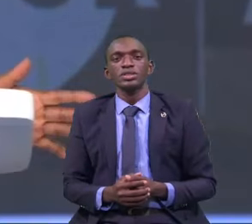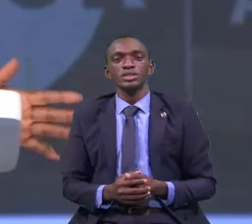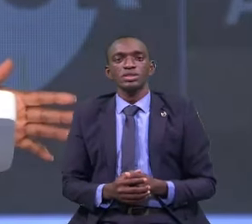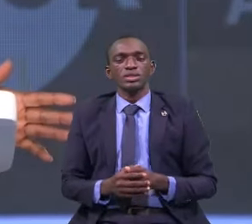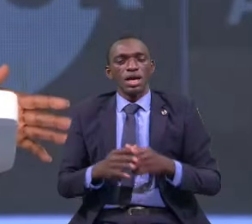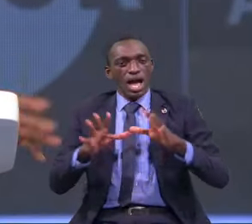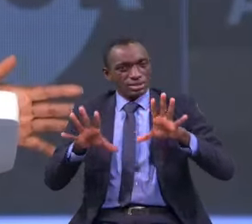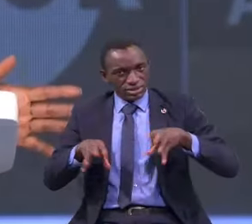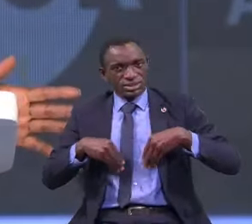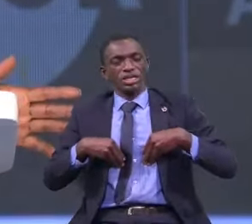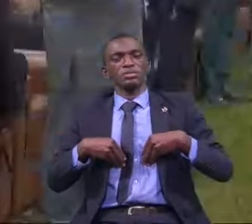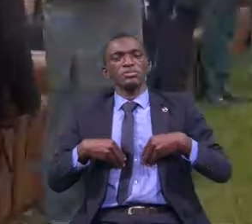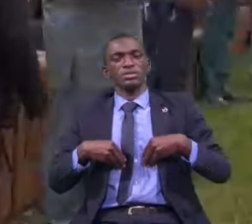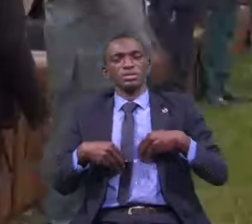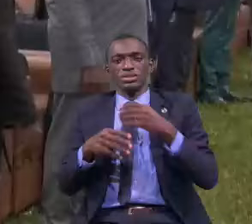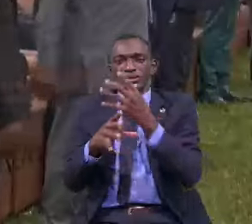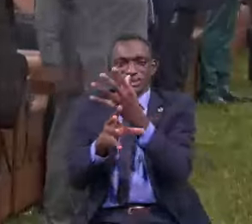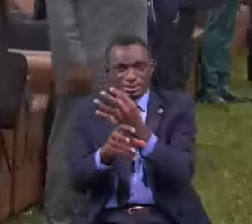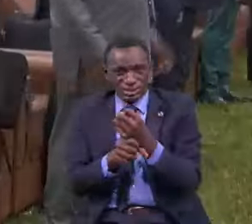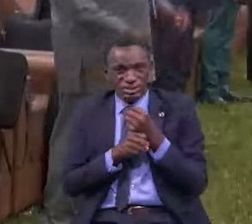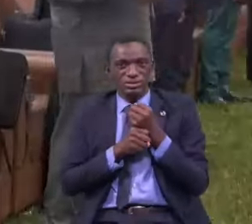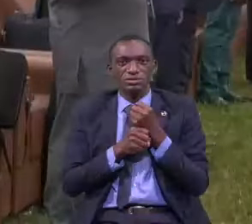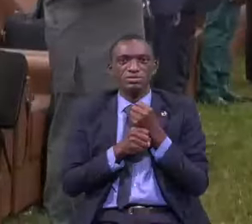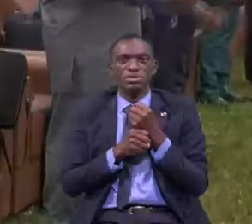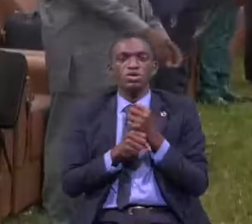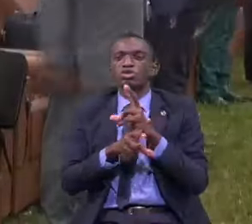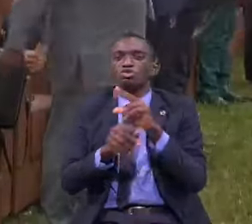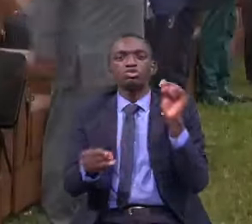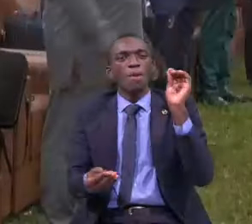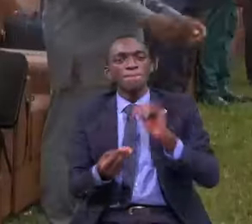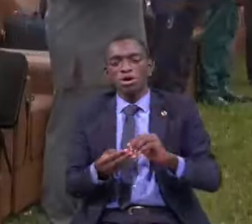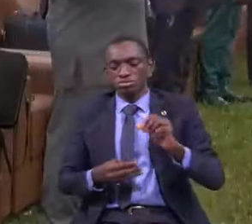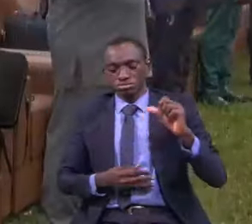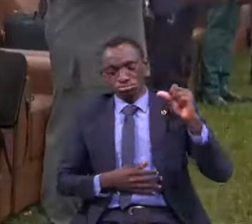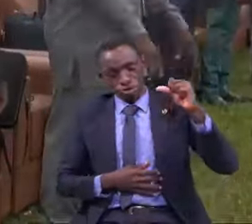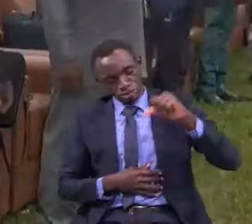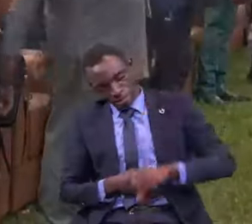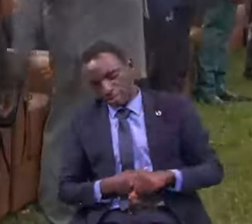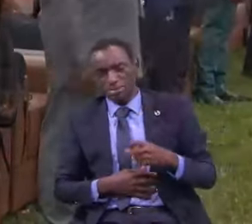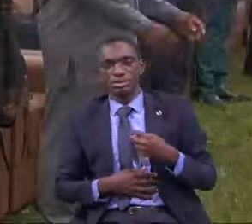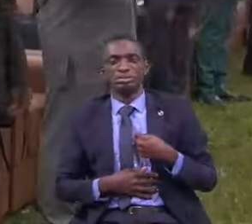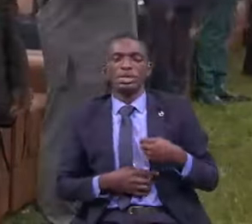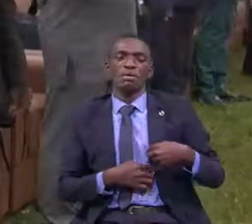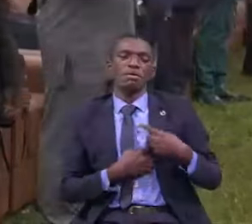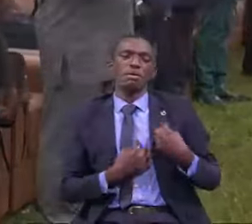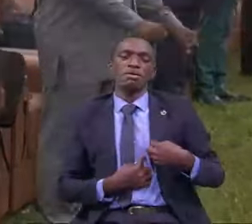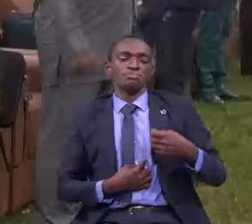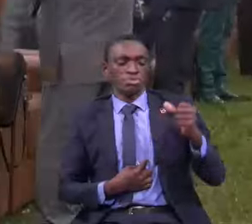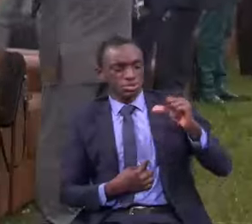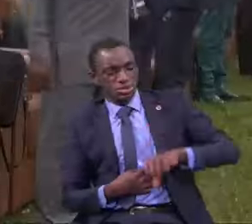Accept, receive, no more condemnation. He's lifting you